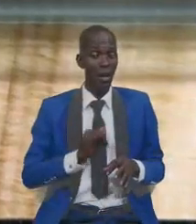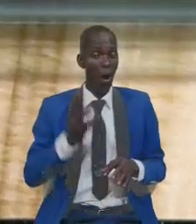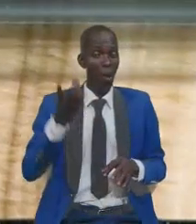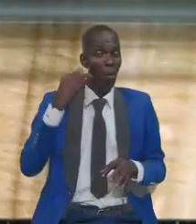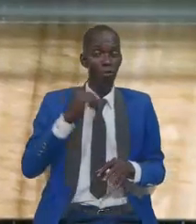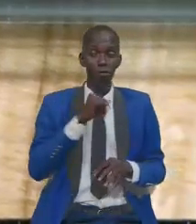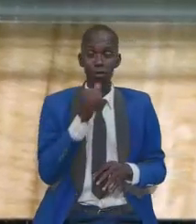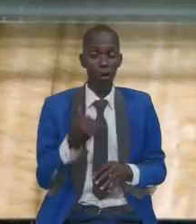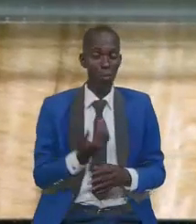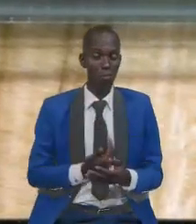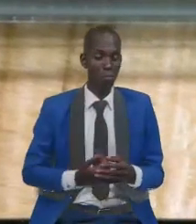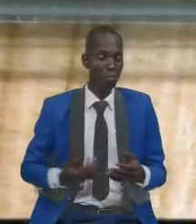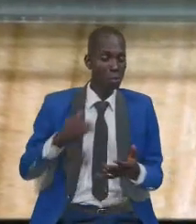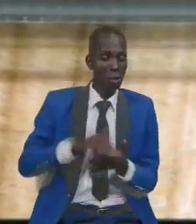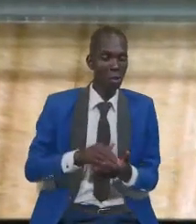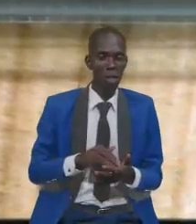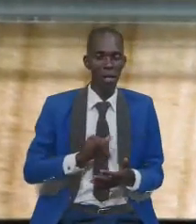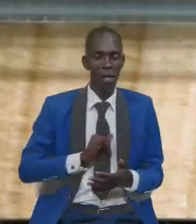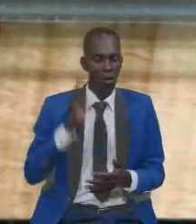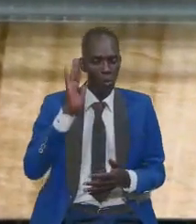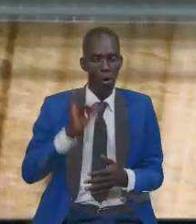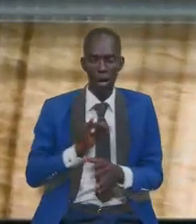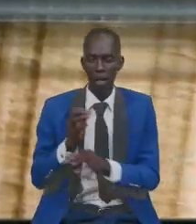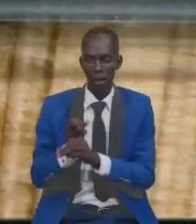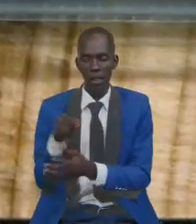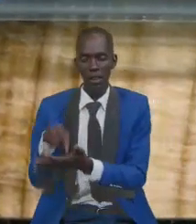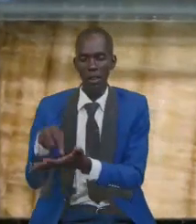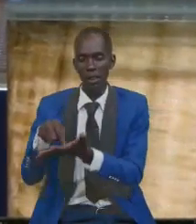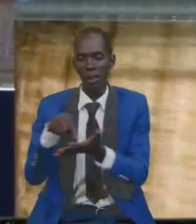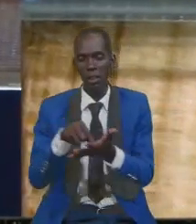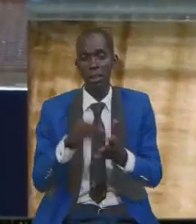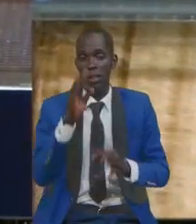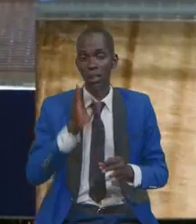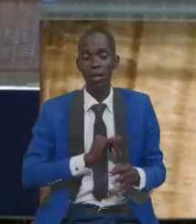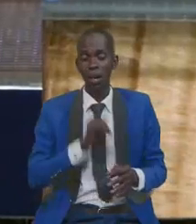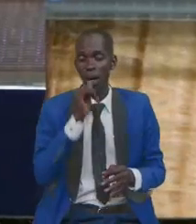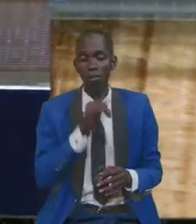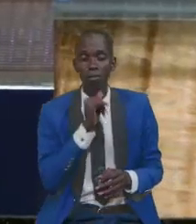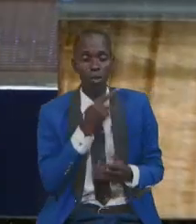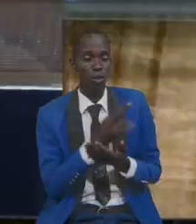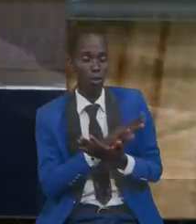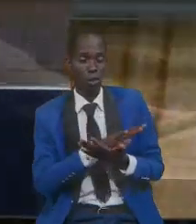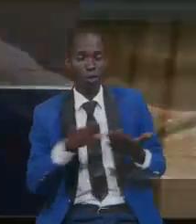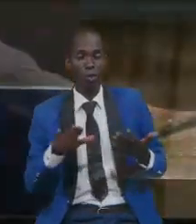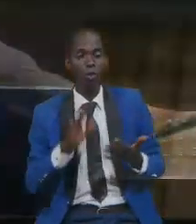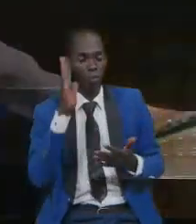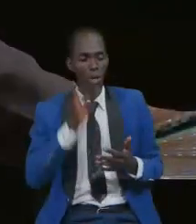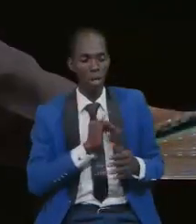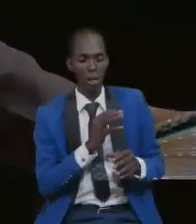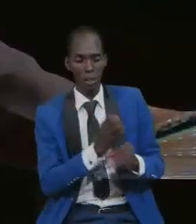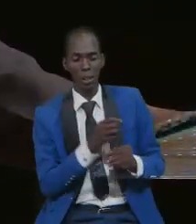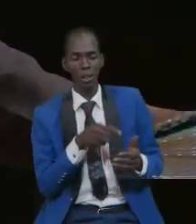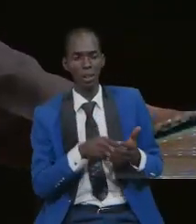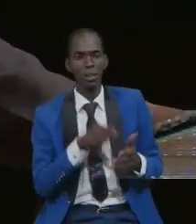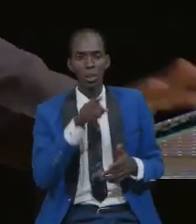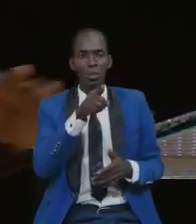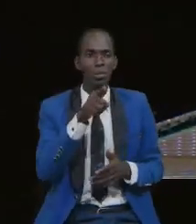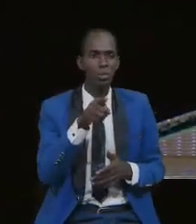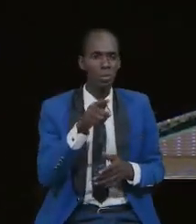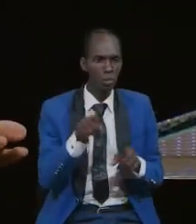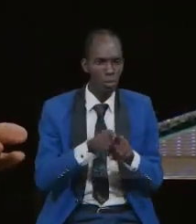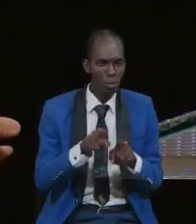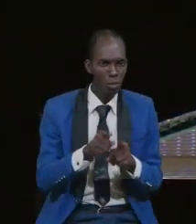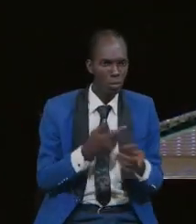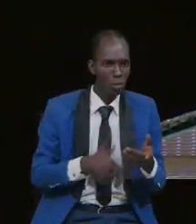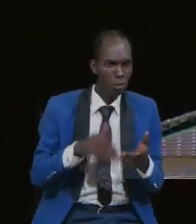If I wasn't born again, will I have this? If I wasn't righteous, will I have this? Okay. You say you are righteous. You say you are holy. And